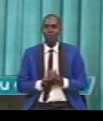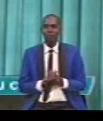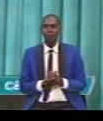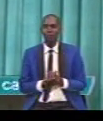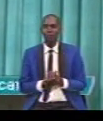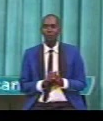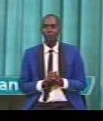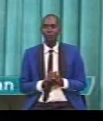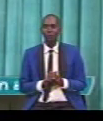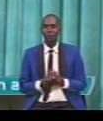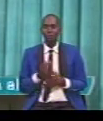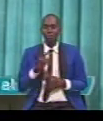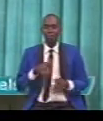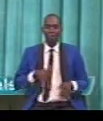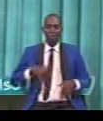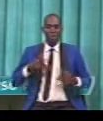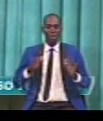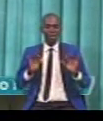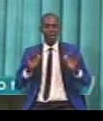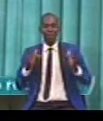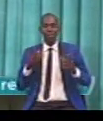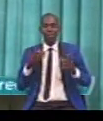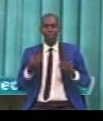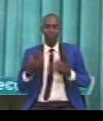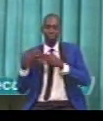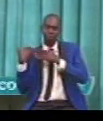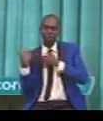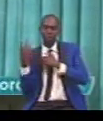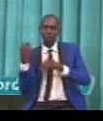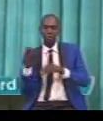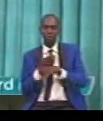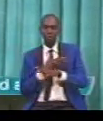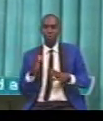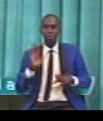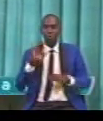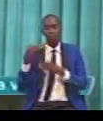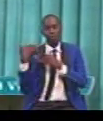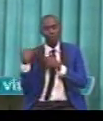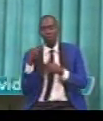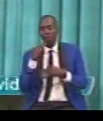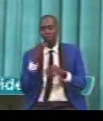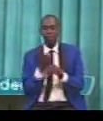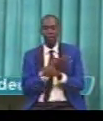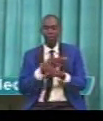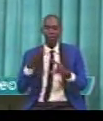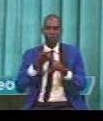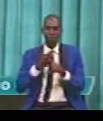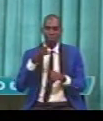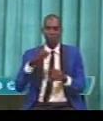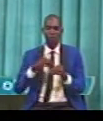He felt light. The burden was rolled away. The burden has been rolled away from you. Thank you very much. And you are going with your